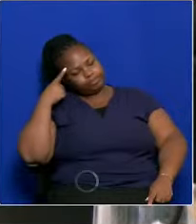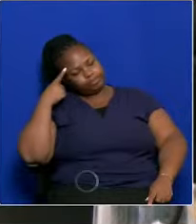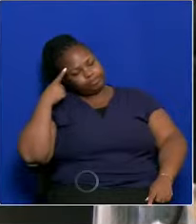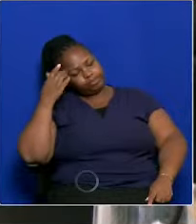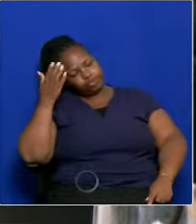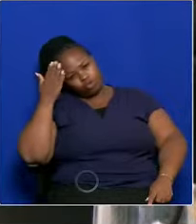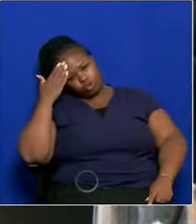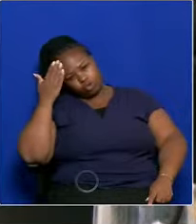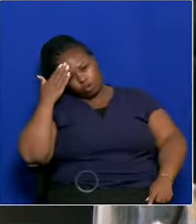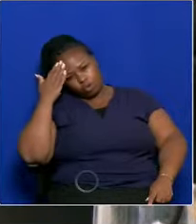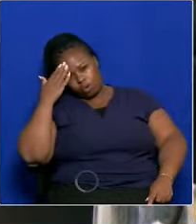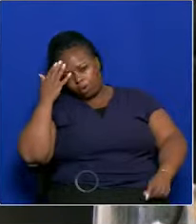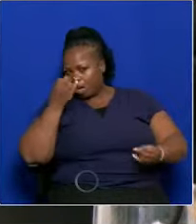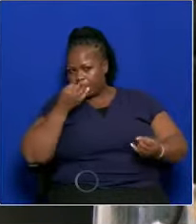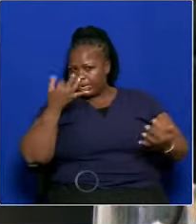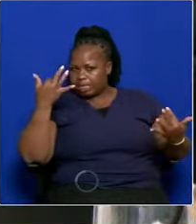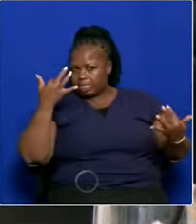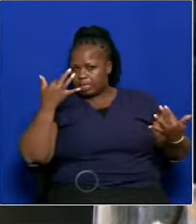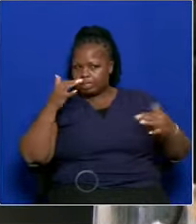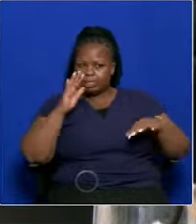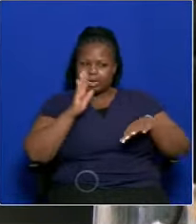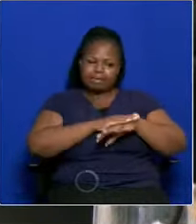of those interactions took place?